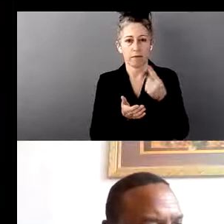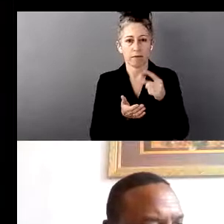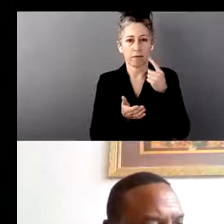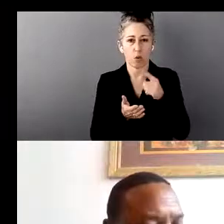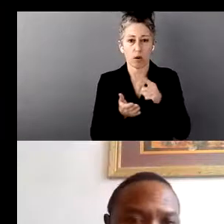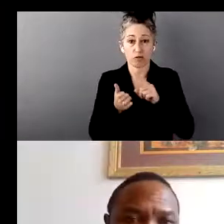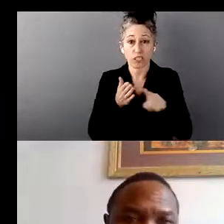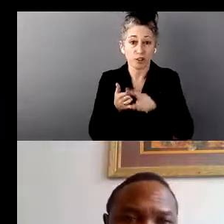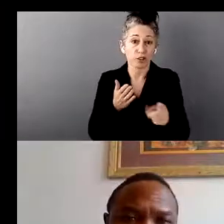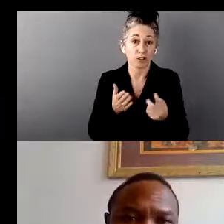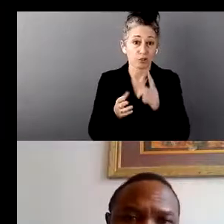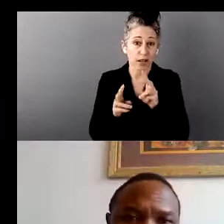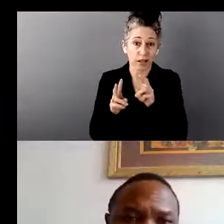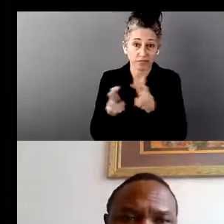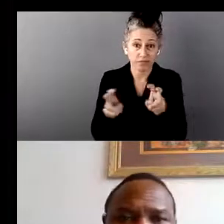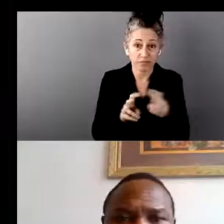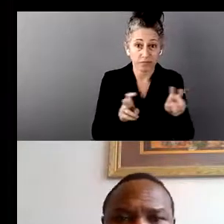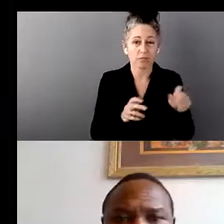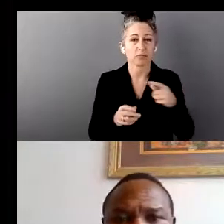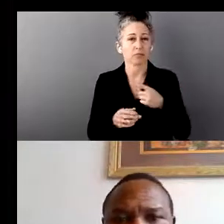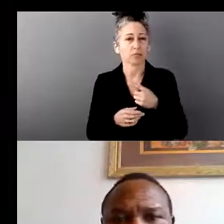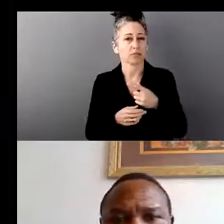research. Access to information,